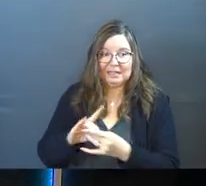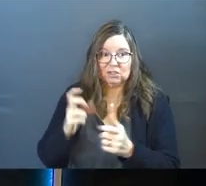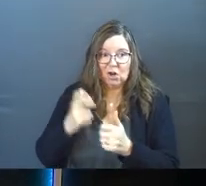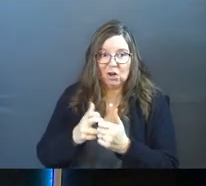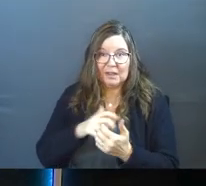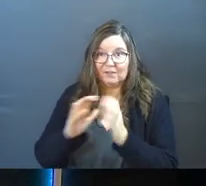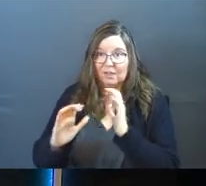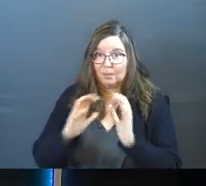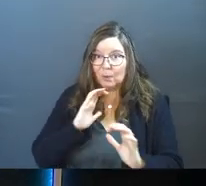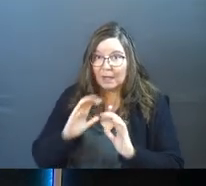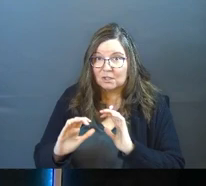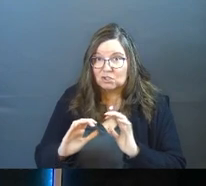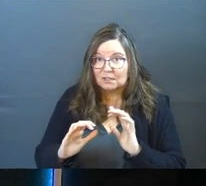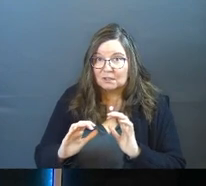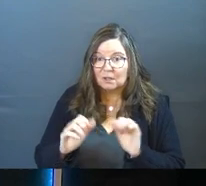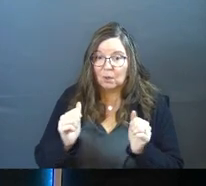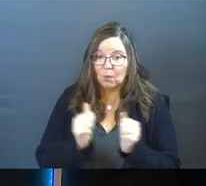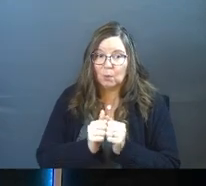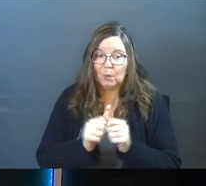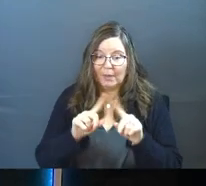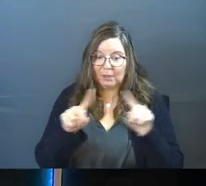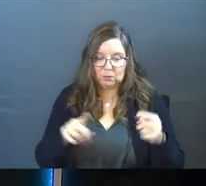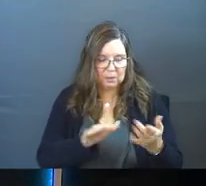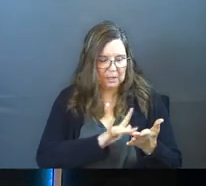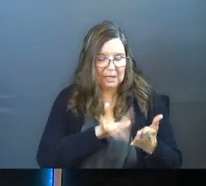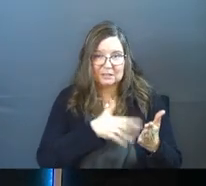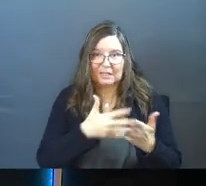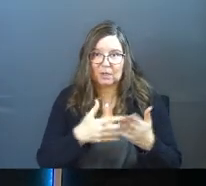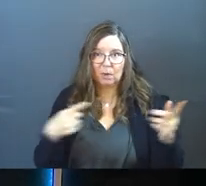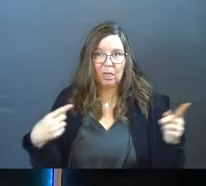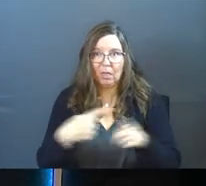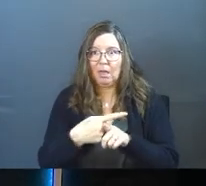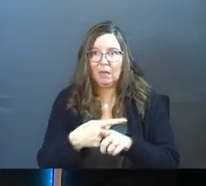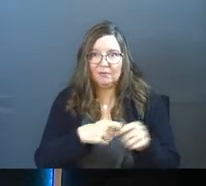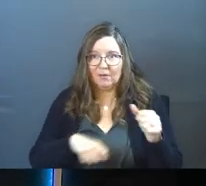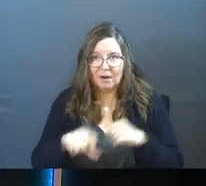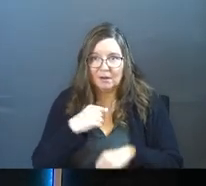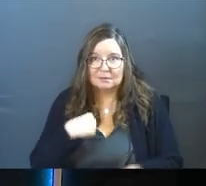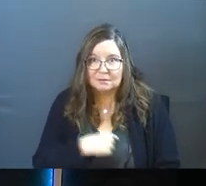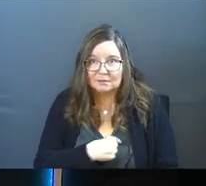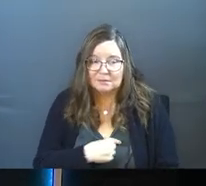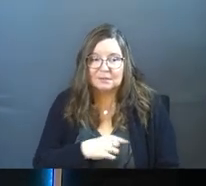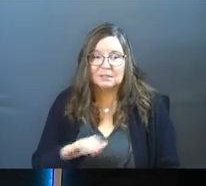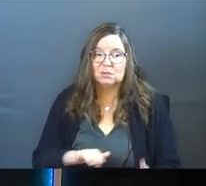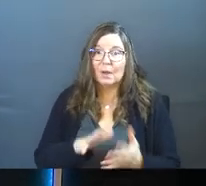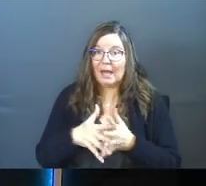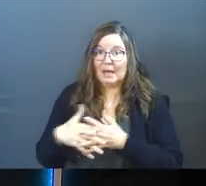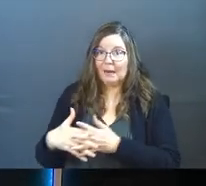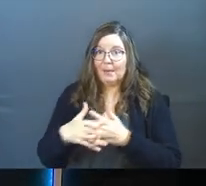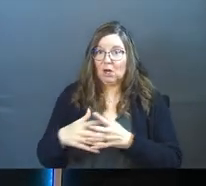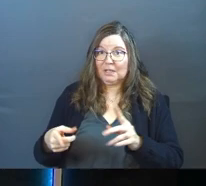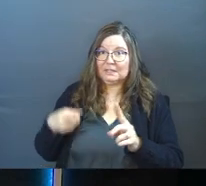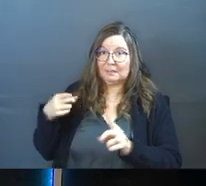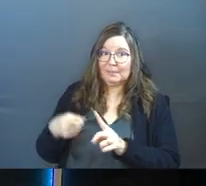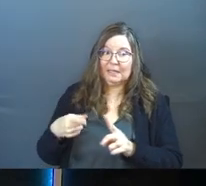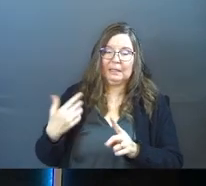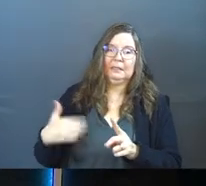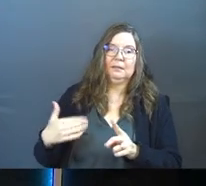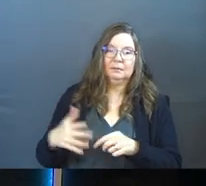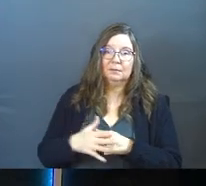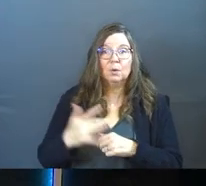It's very hard to have that communication with our screens and schedules that look the way they do for us. As Americans, specifically,